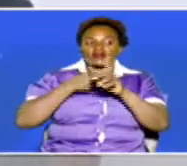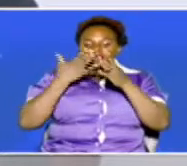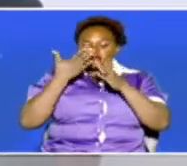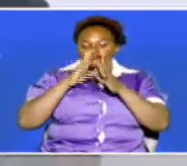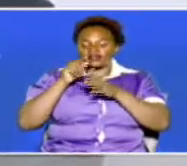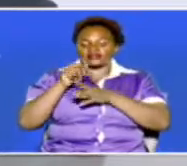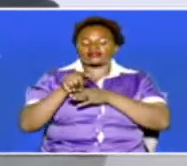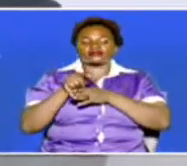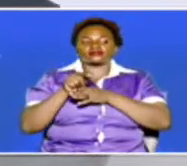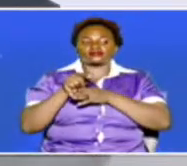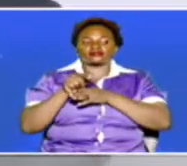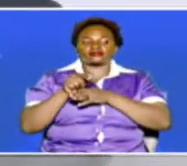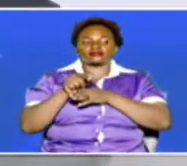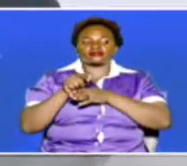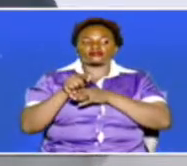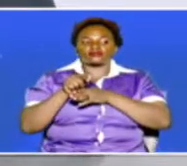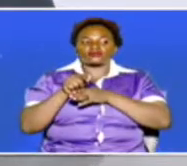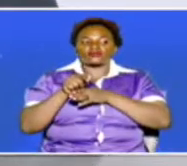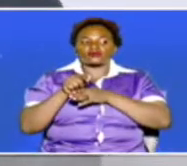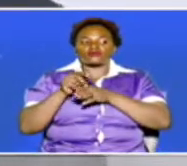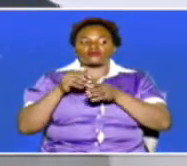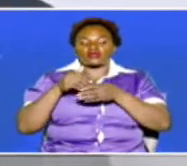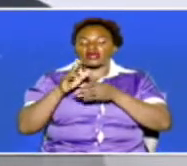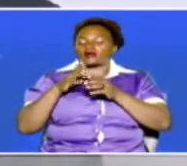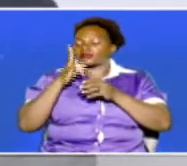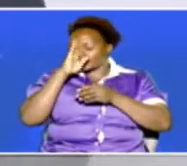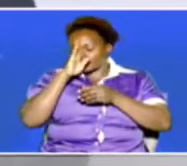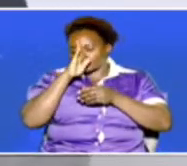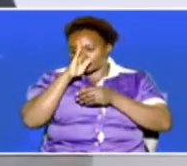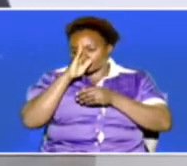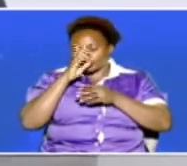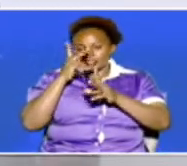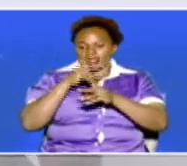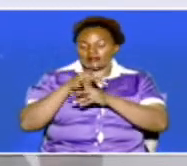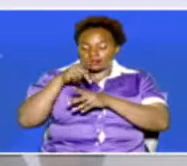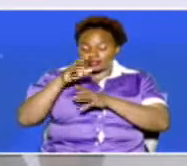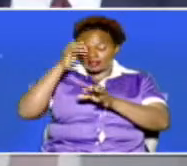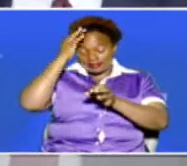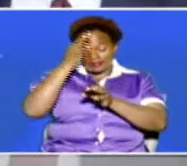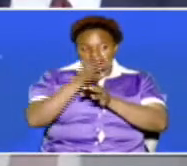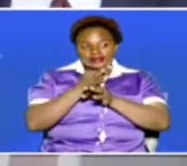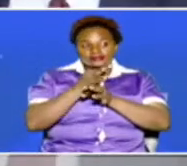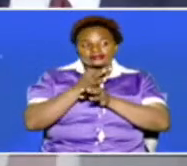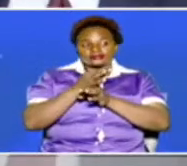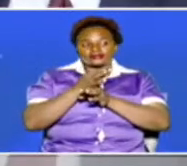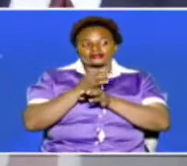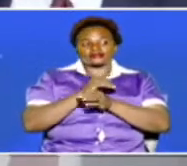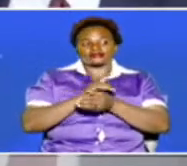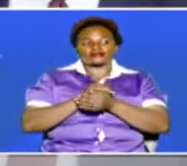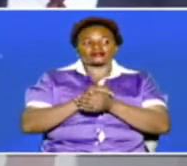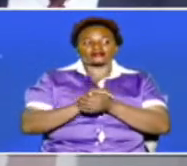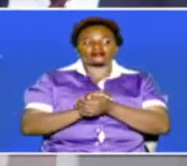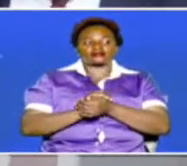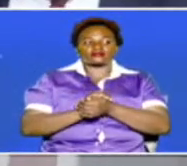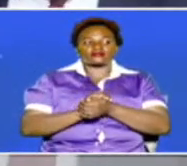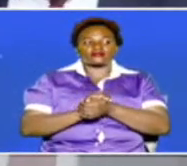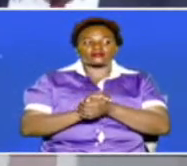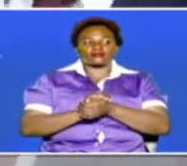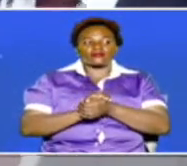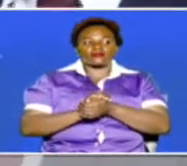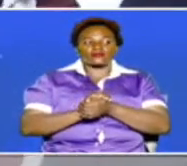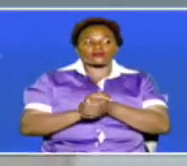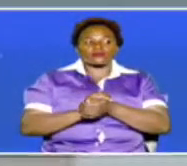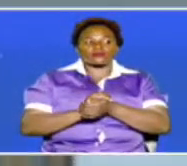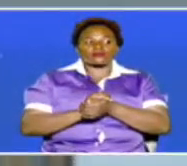finished the race, and he without doubt kept the faith. Jeff Kirui, KTN